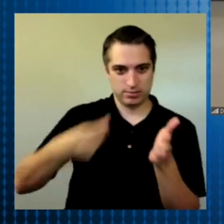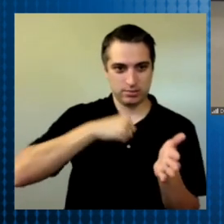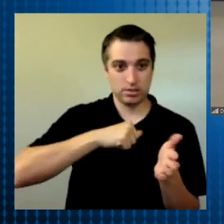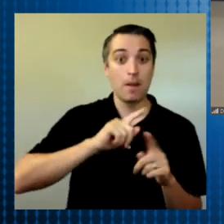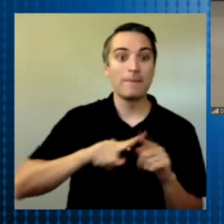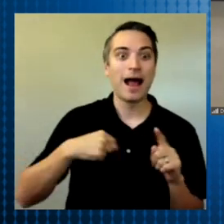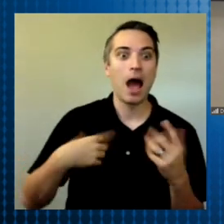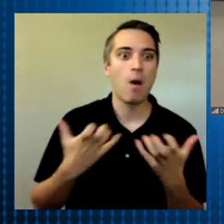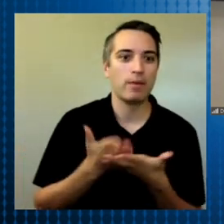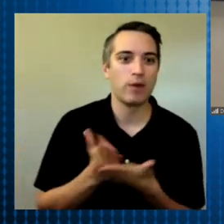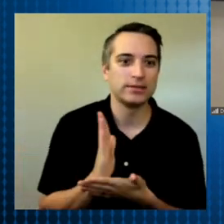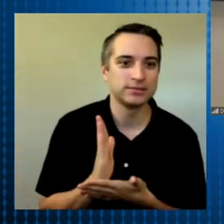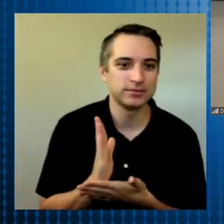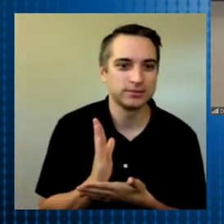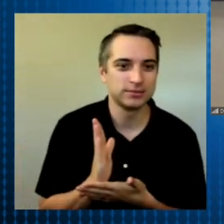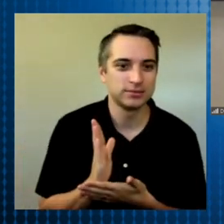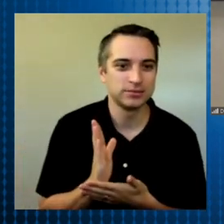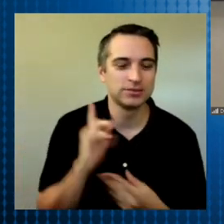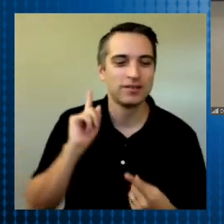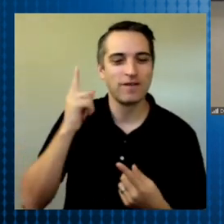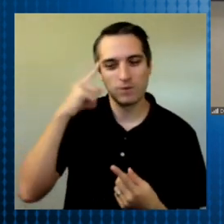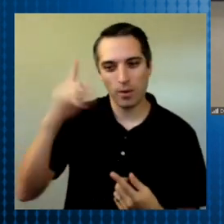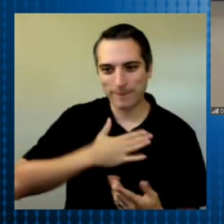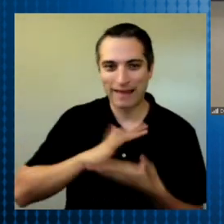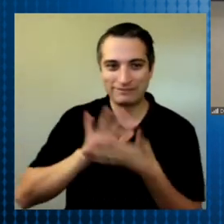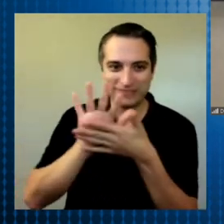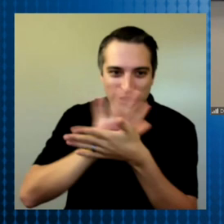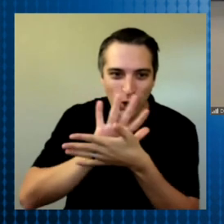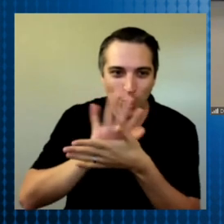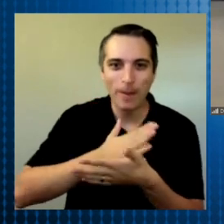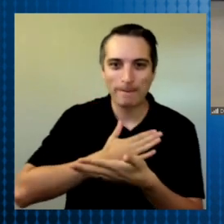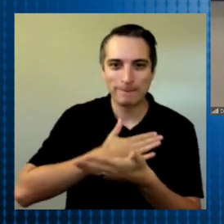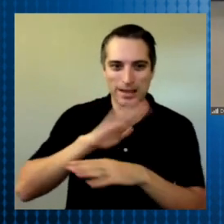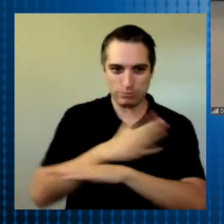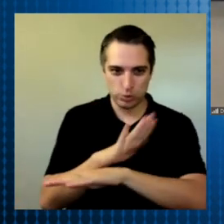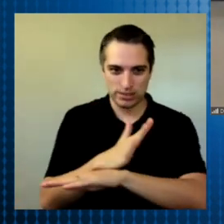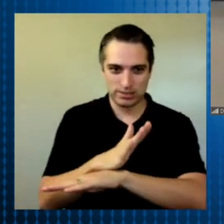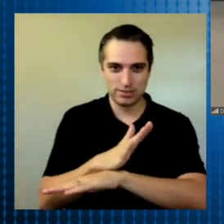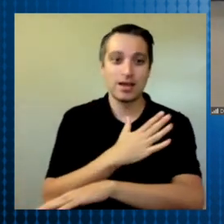rights to my video, my music, and my performance.